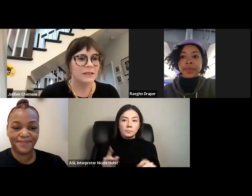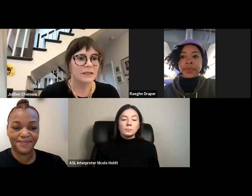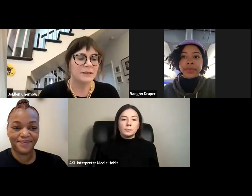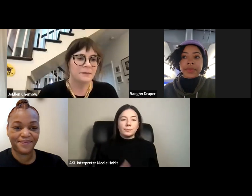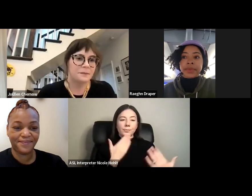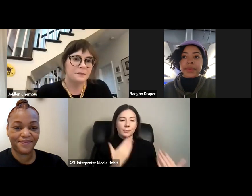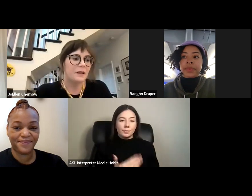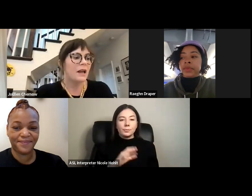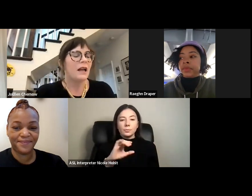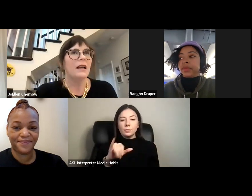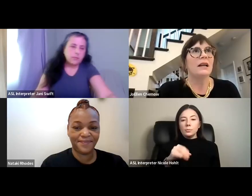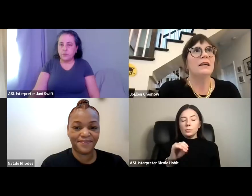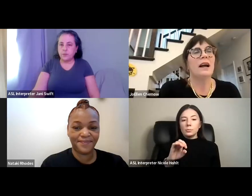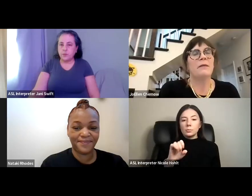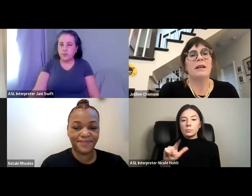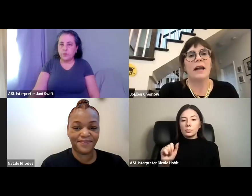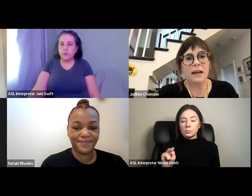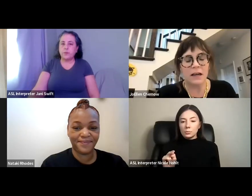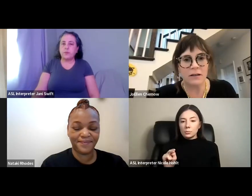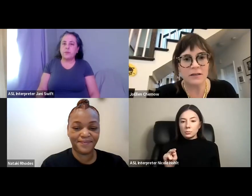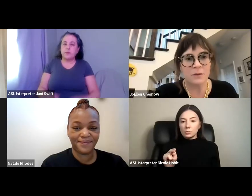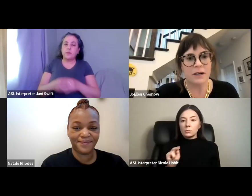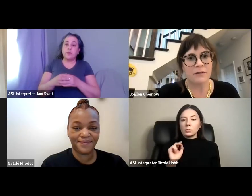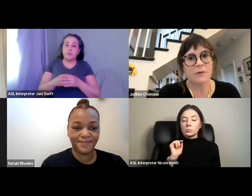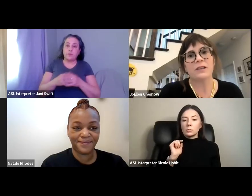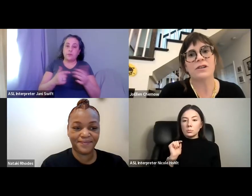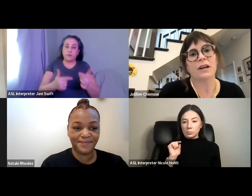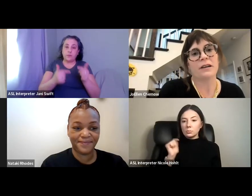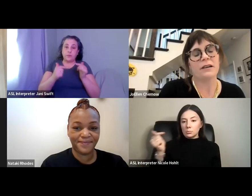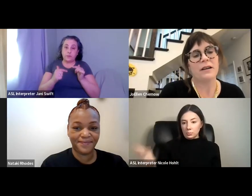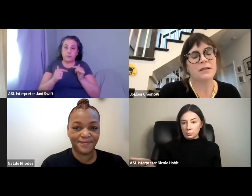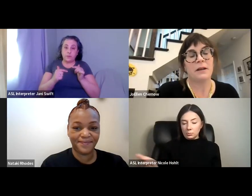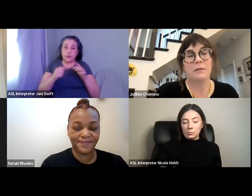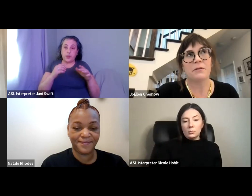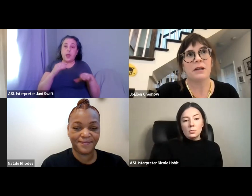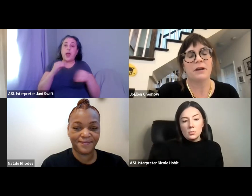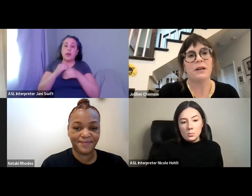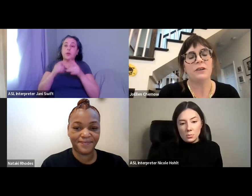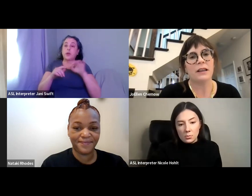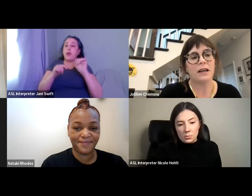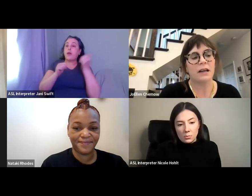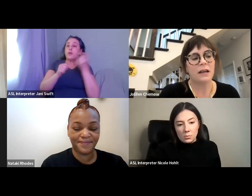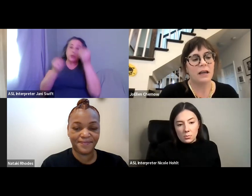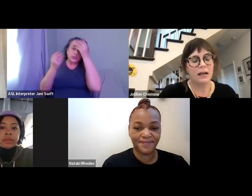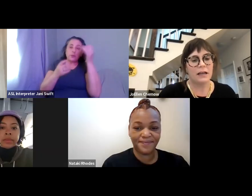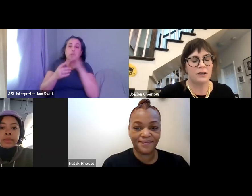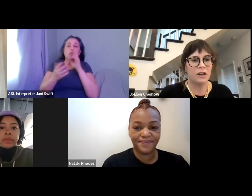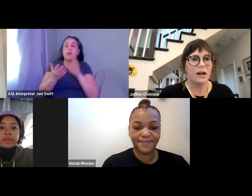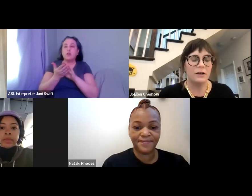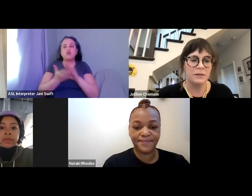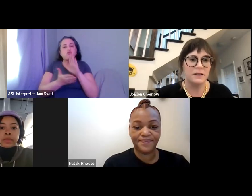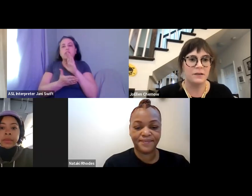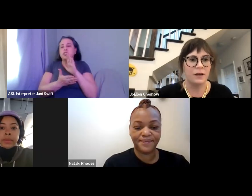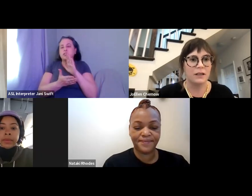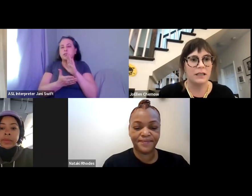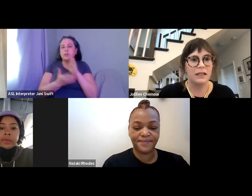Thank you for that. JoEllen? Yeah, I mean, adding on to what everyone has shared, I mean, it's been really rich. I think in